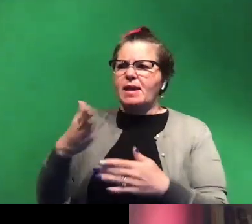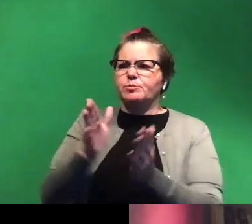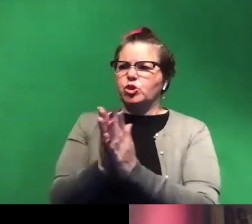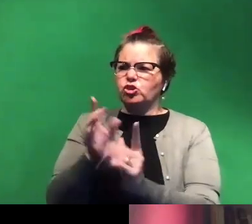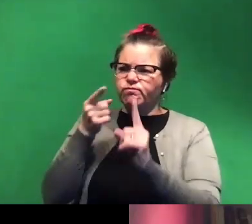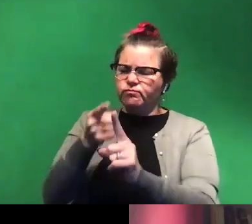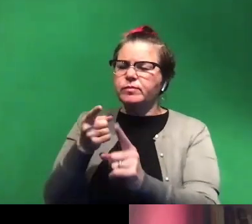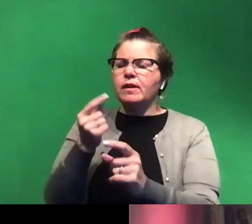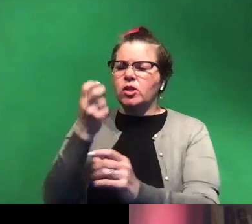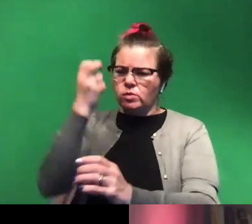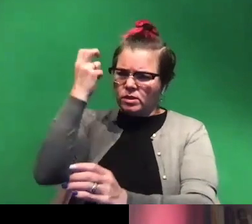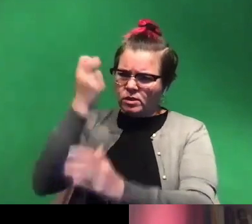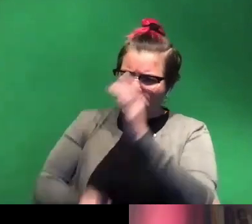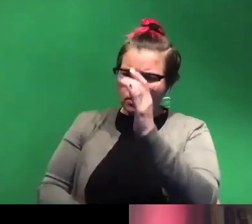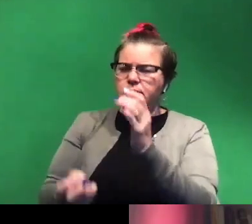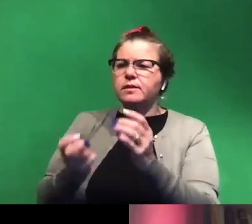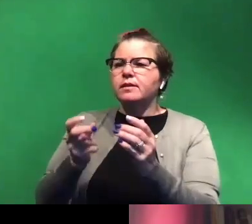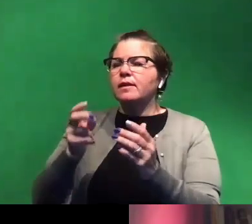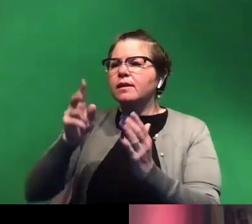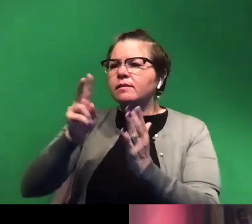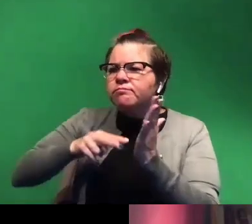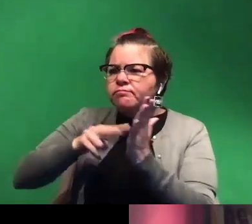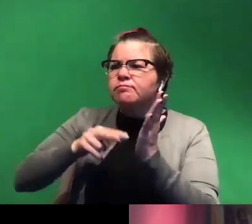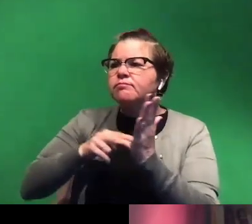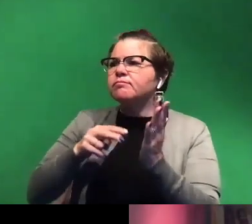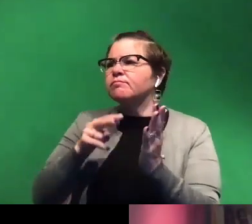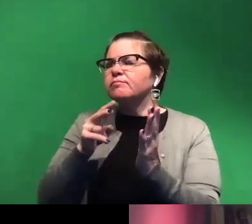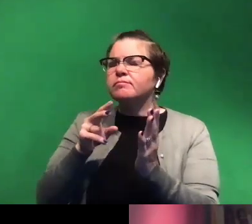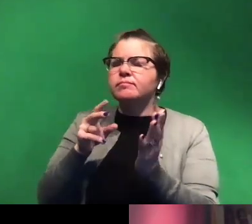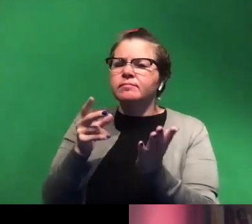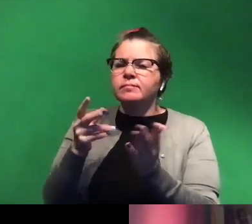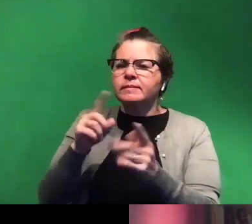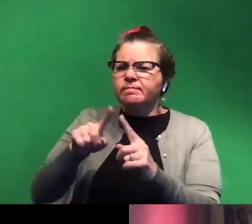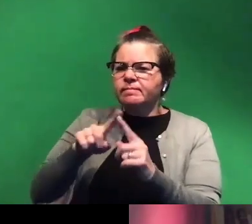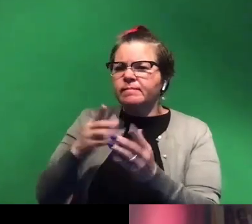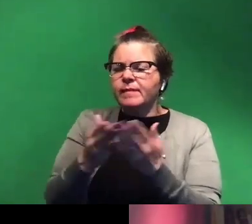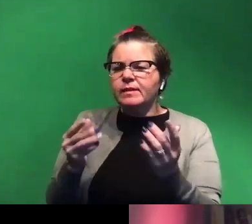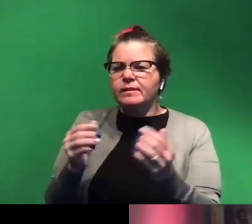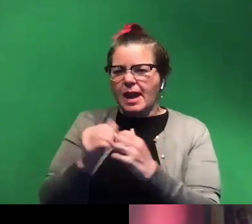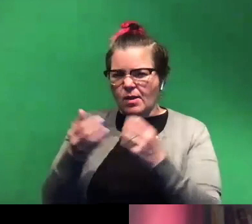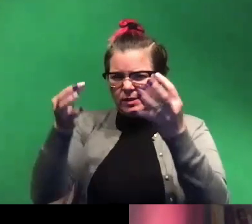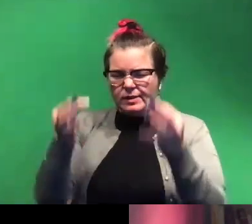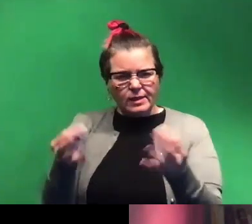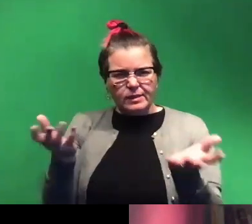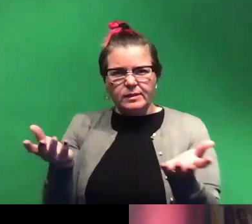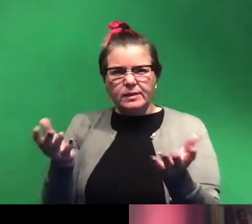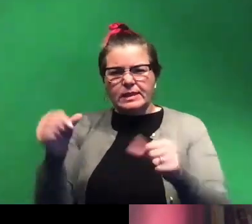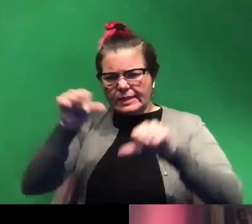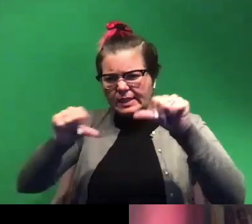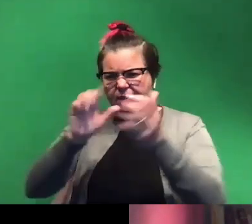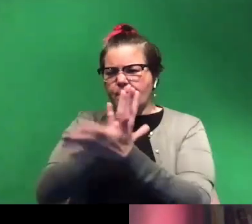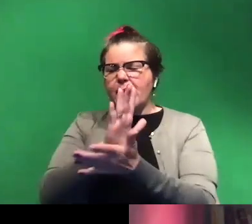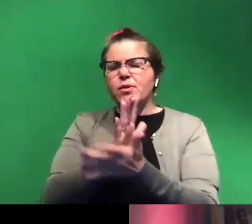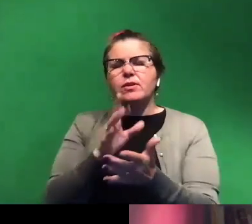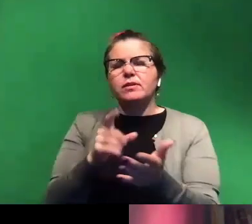you dive into the literature and all of this stuff, like, how do you decide, like a scientific paper has